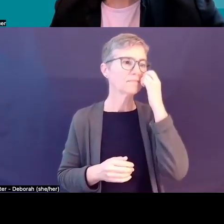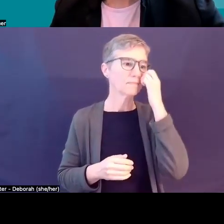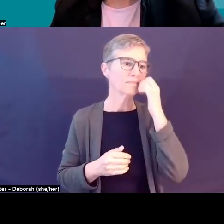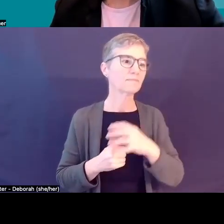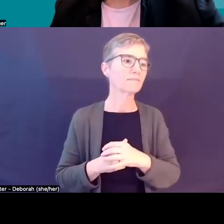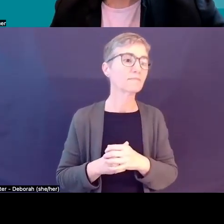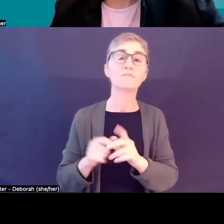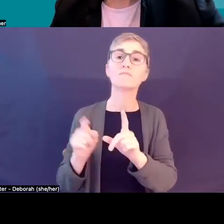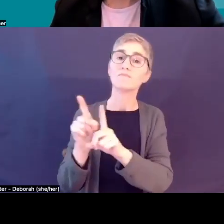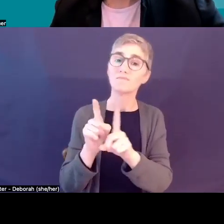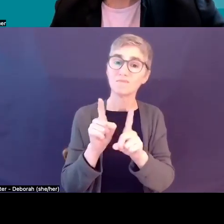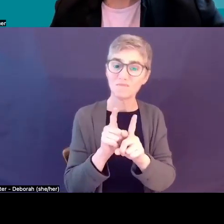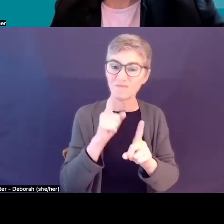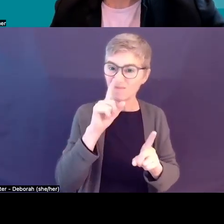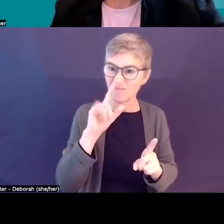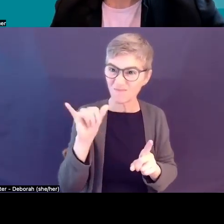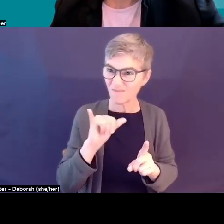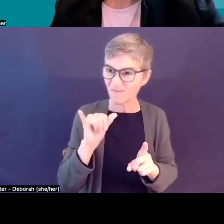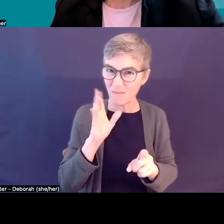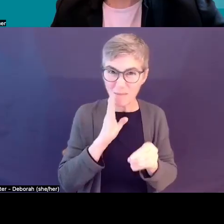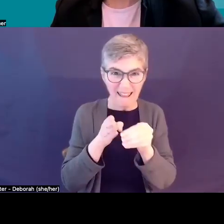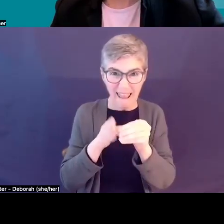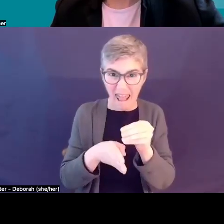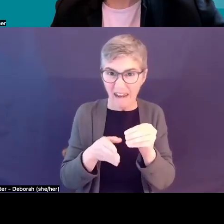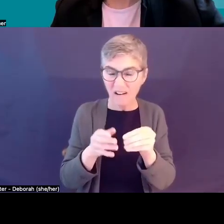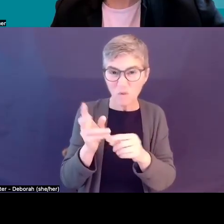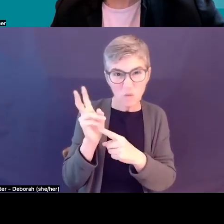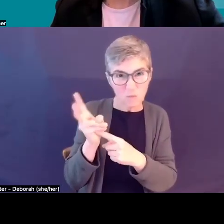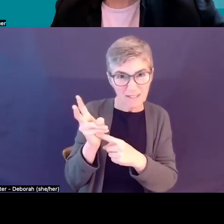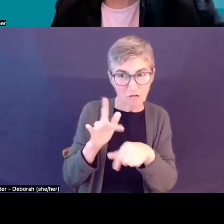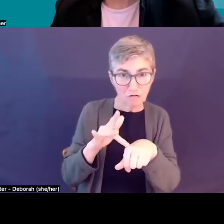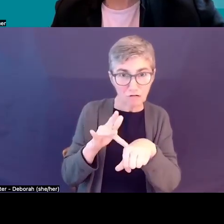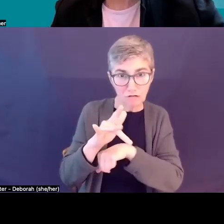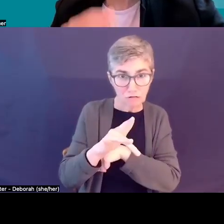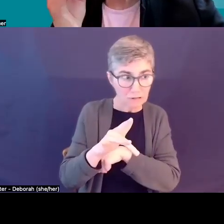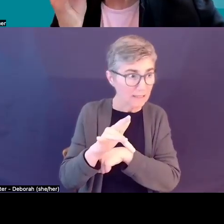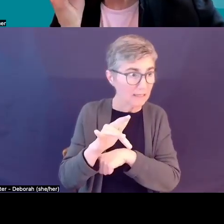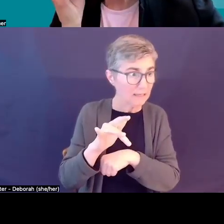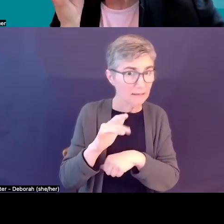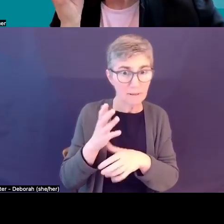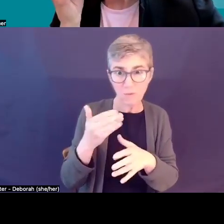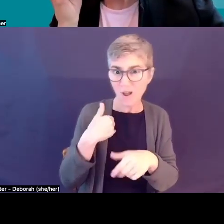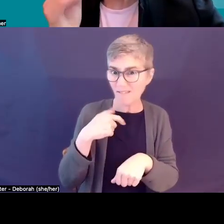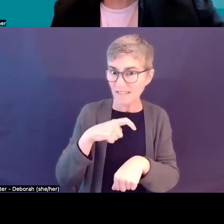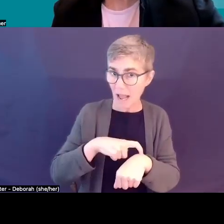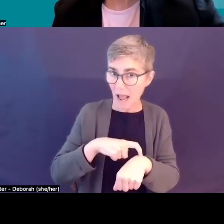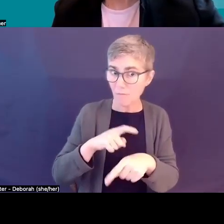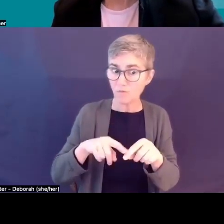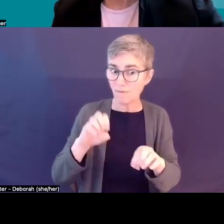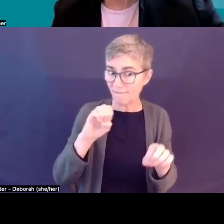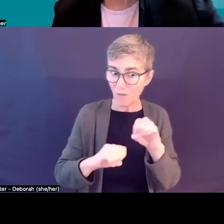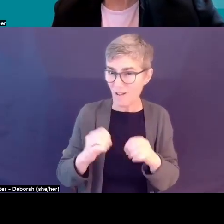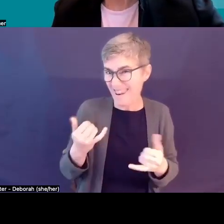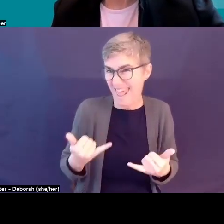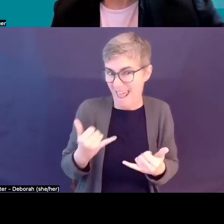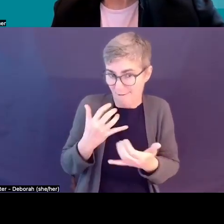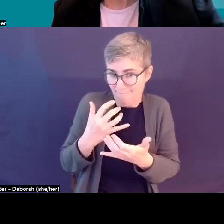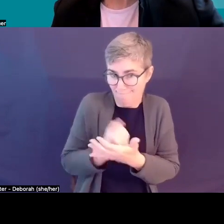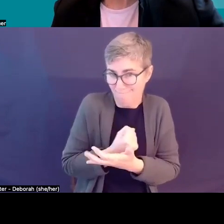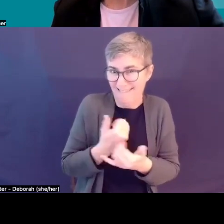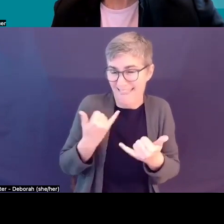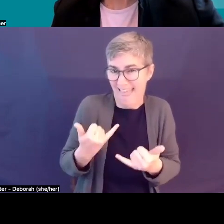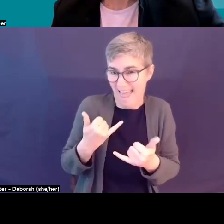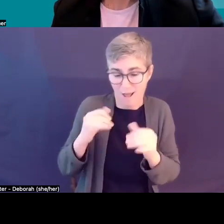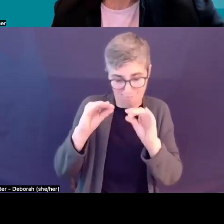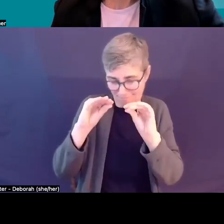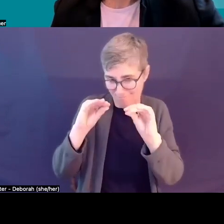We also look like we might be ending a couple minutes early, so maybe you have time to actually do that evaluation now, which would